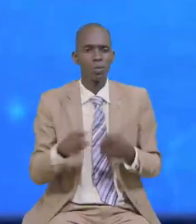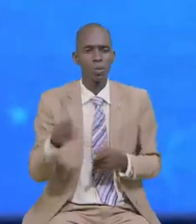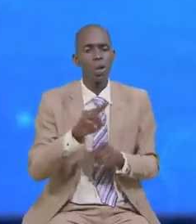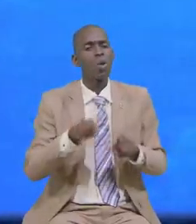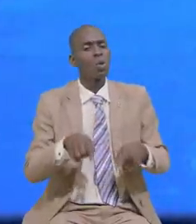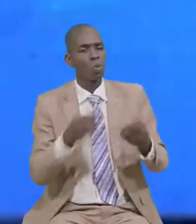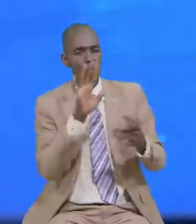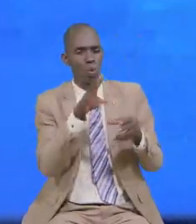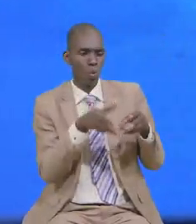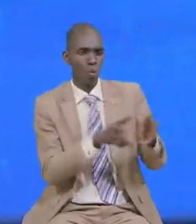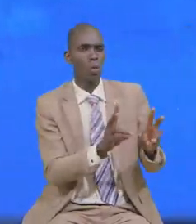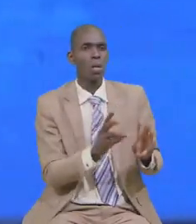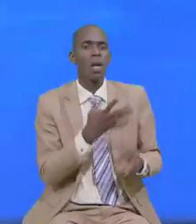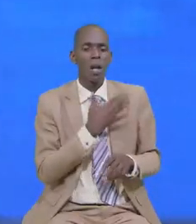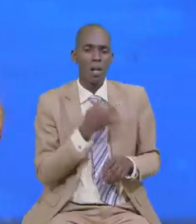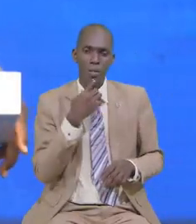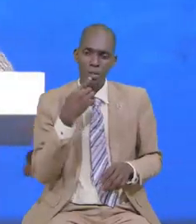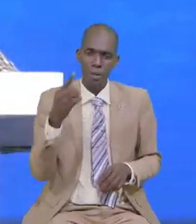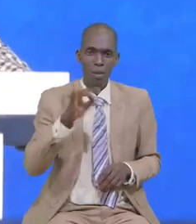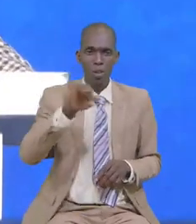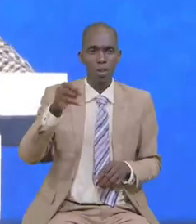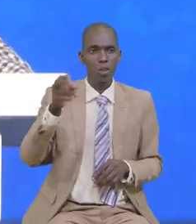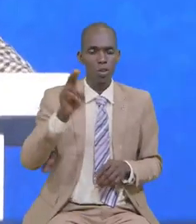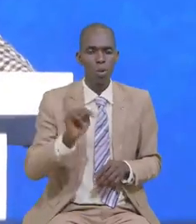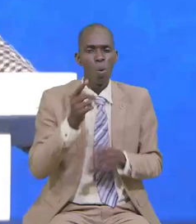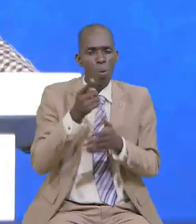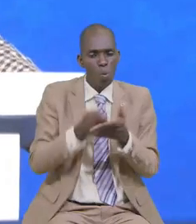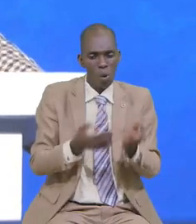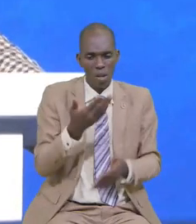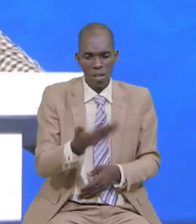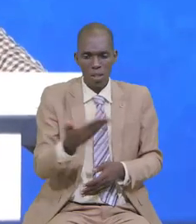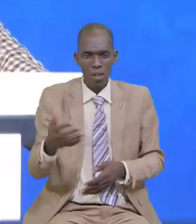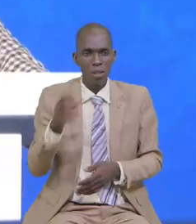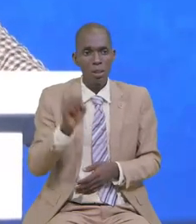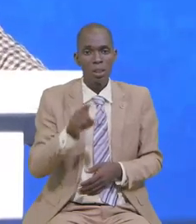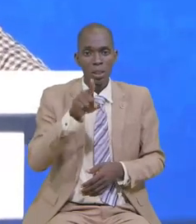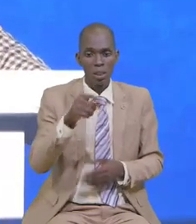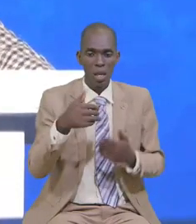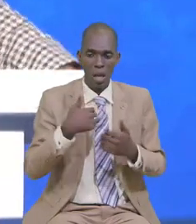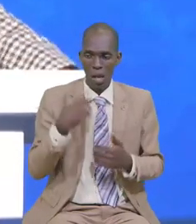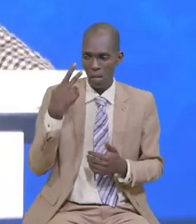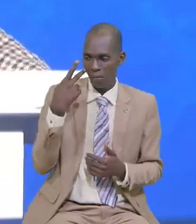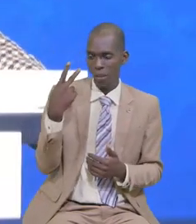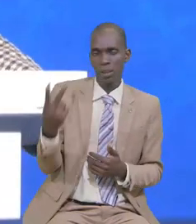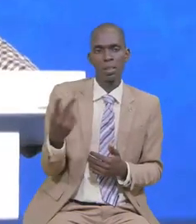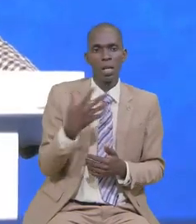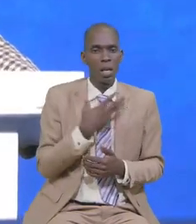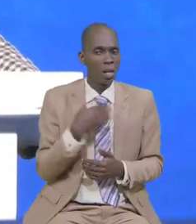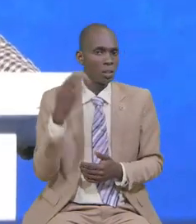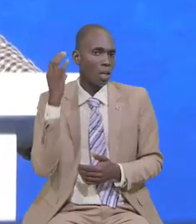and tell John what things ye have seen and heard.